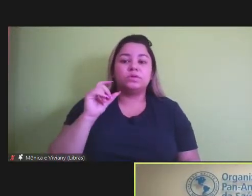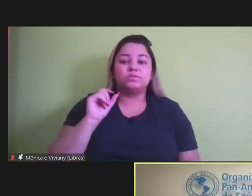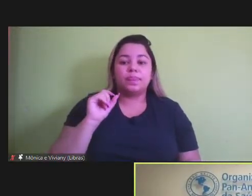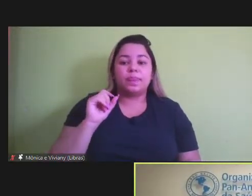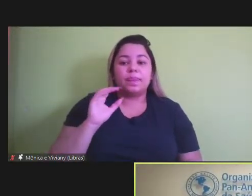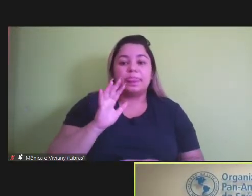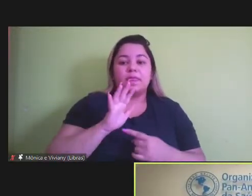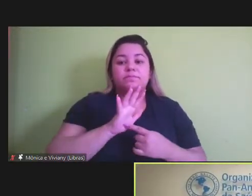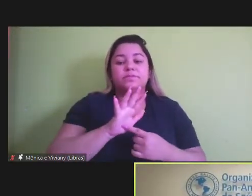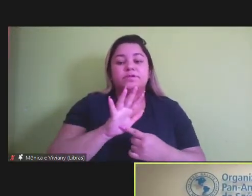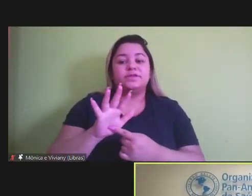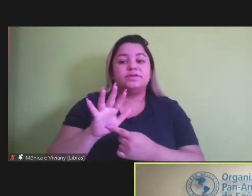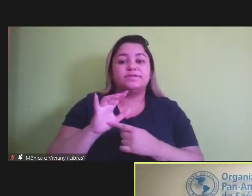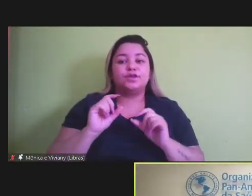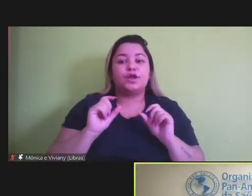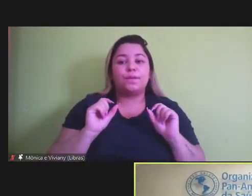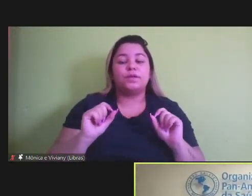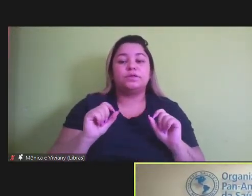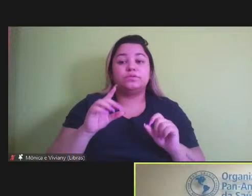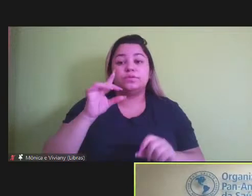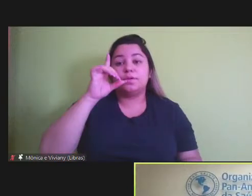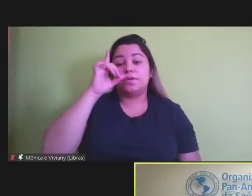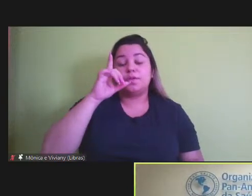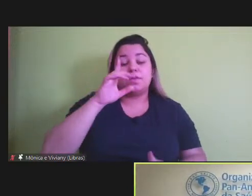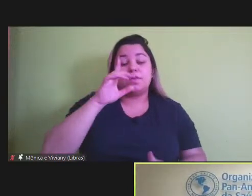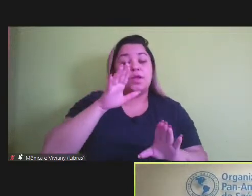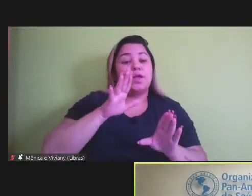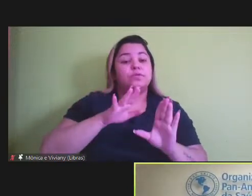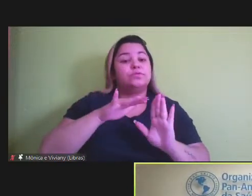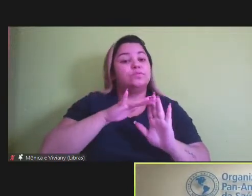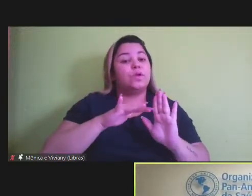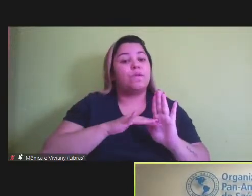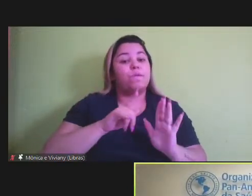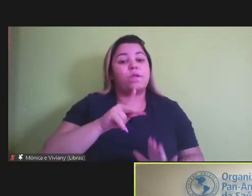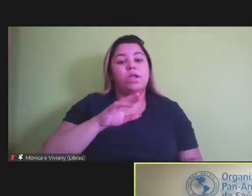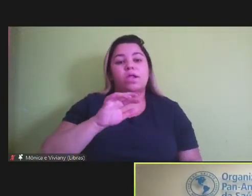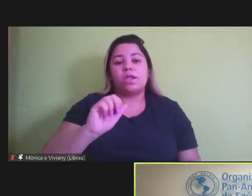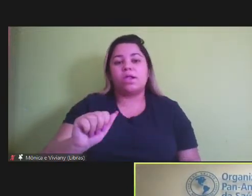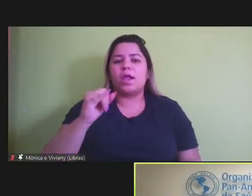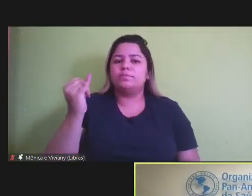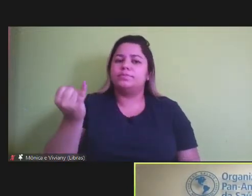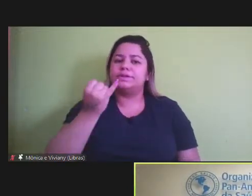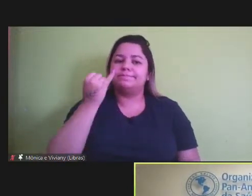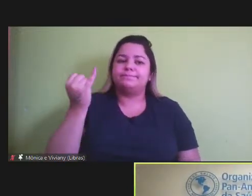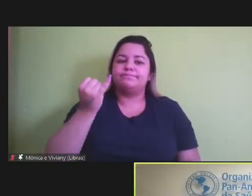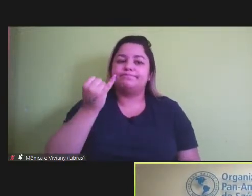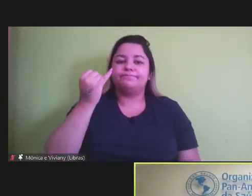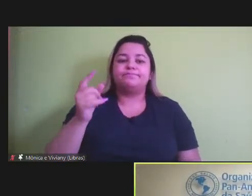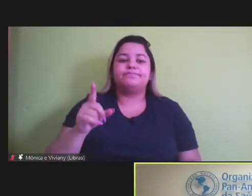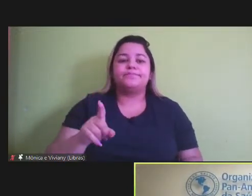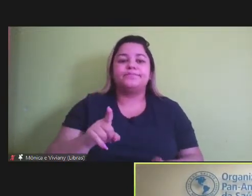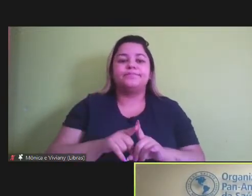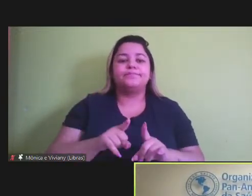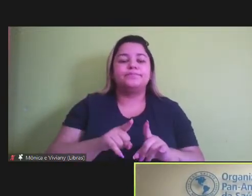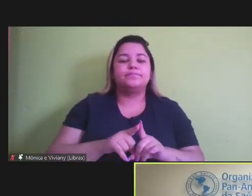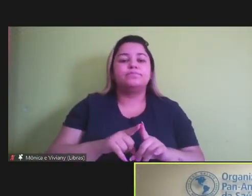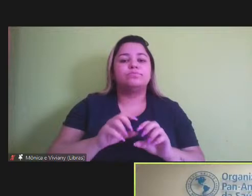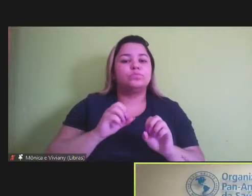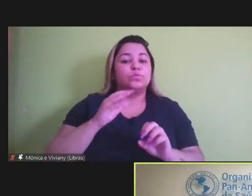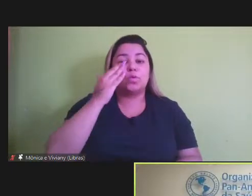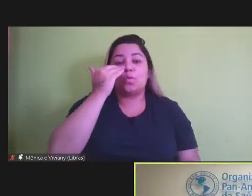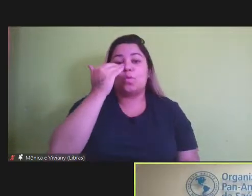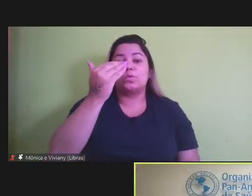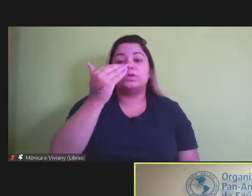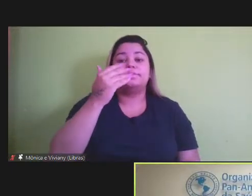important element that she brings, which is also in our guide for the population, Brazilian population, is the importance to think